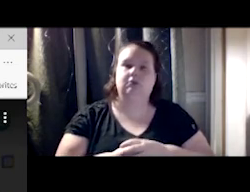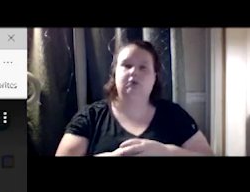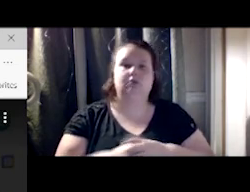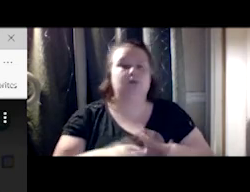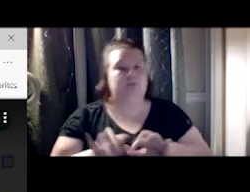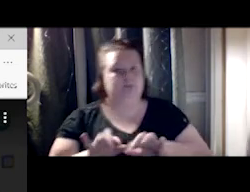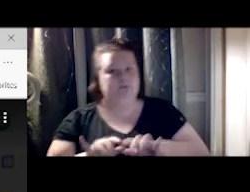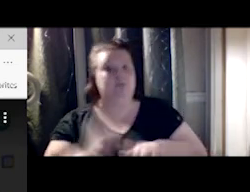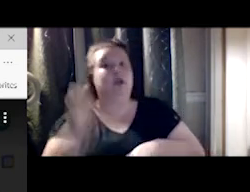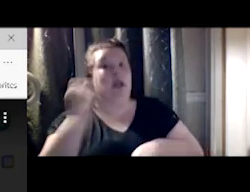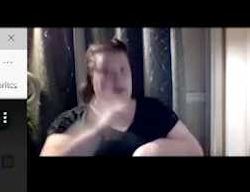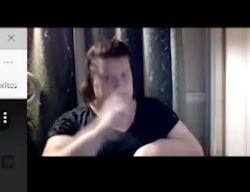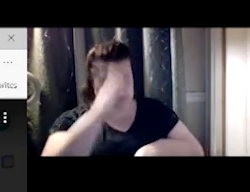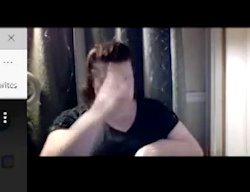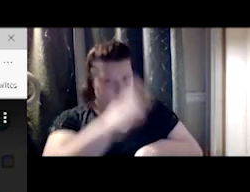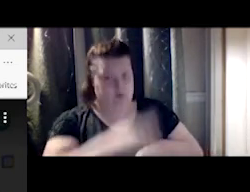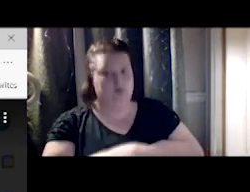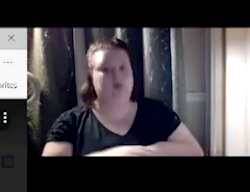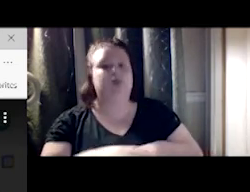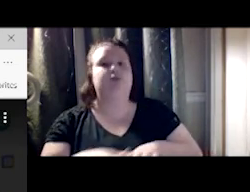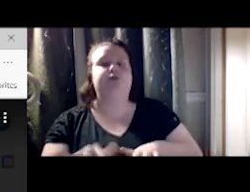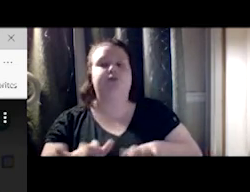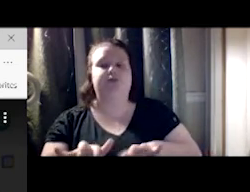Yes, sir.